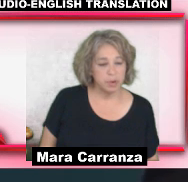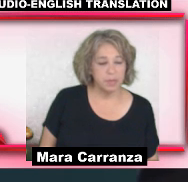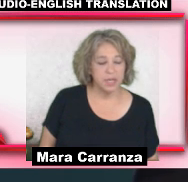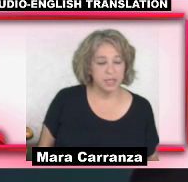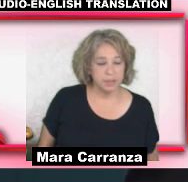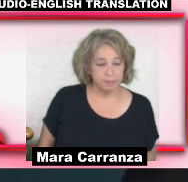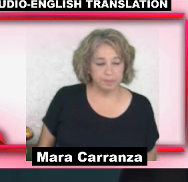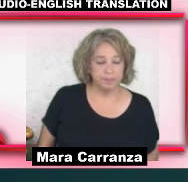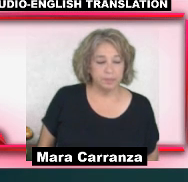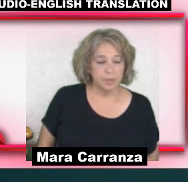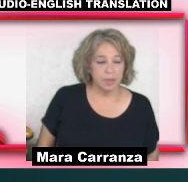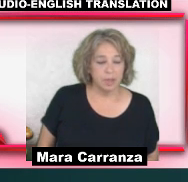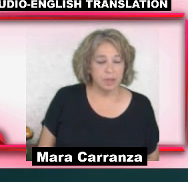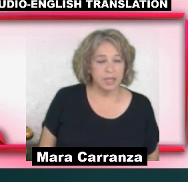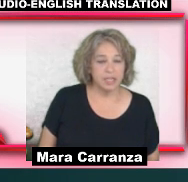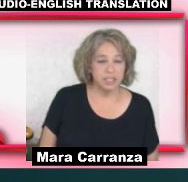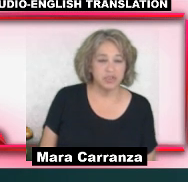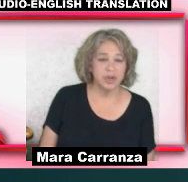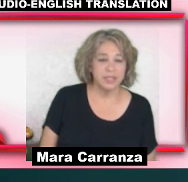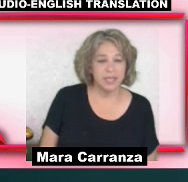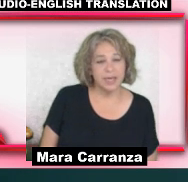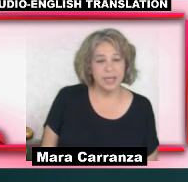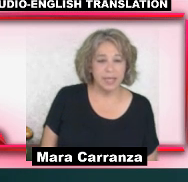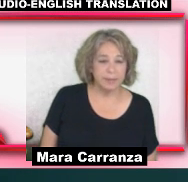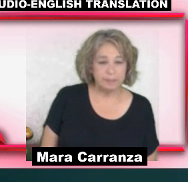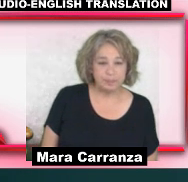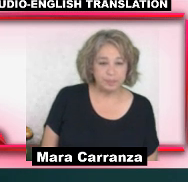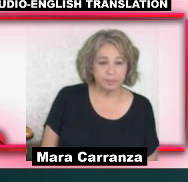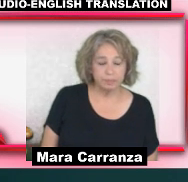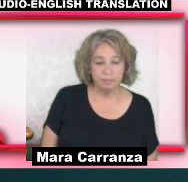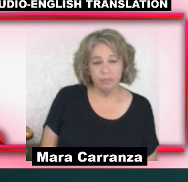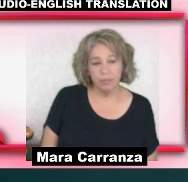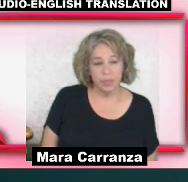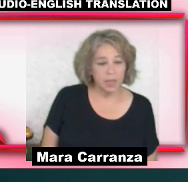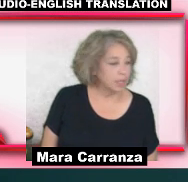that's permanent, that's transcending, como